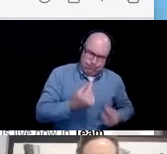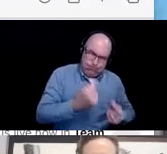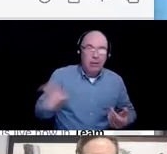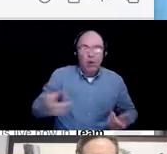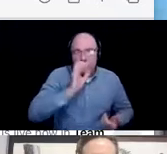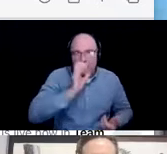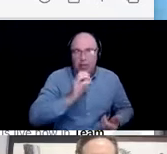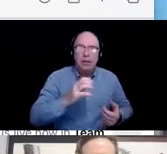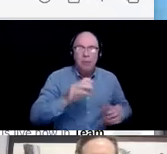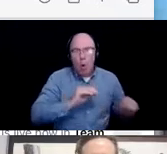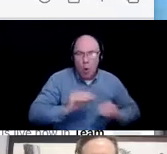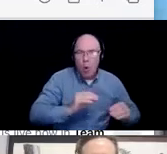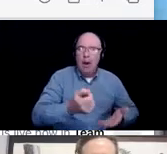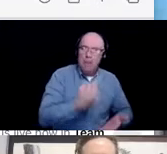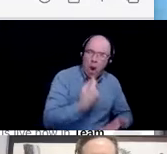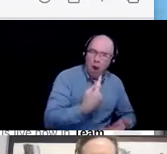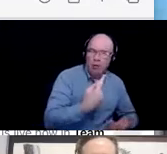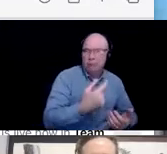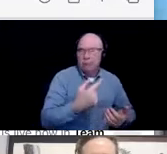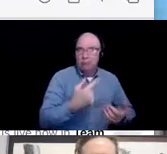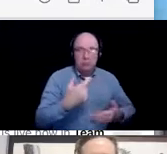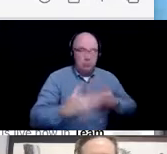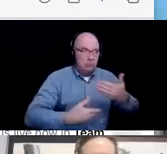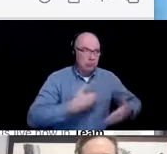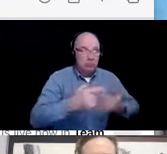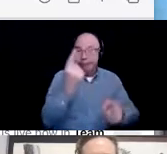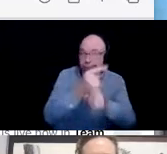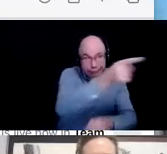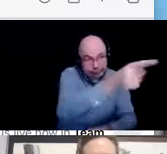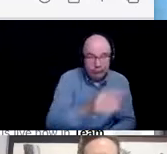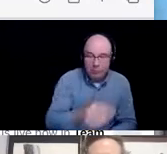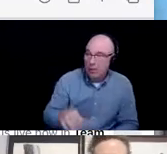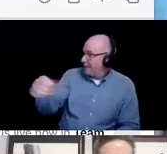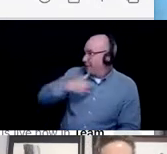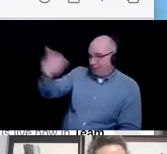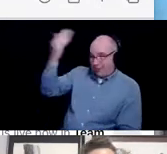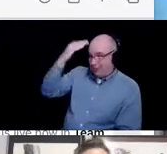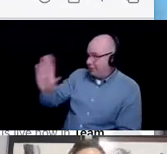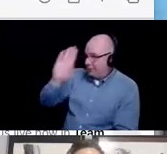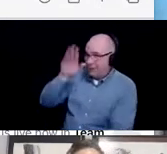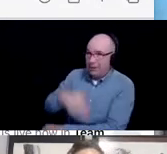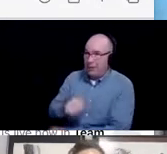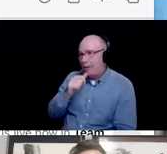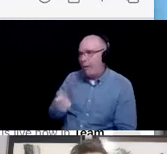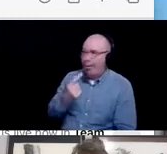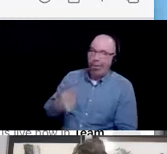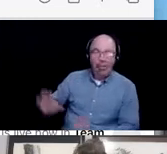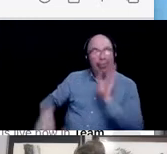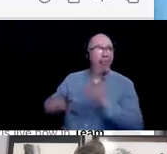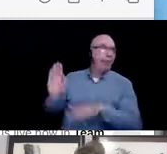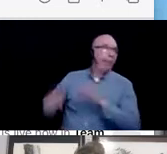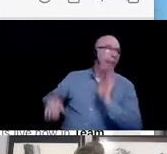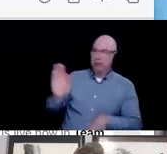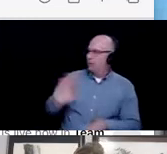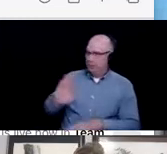their bodies, take their products. Yes, you're right, Brenda. I just knew that they weren't like, oh, they tried it sort of half-heartedly. I'm